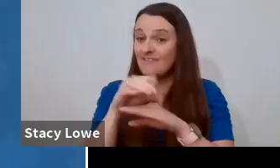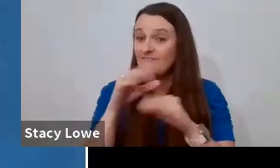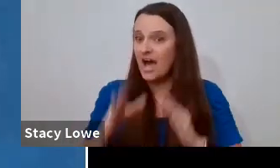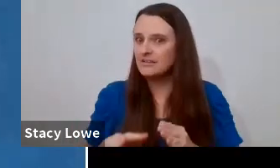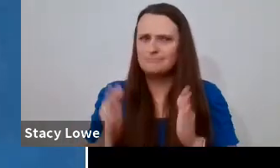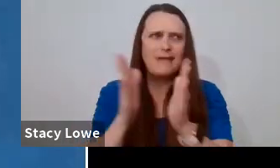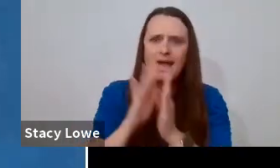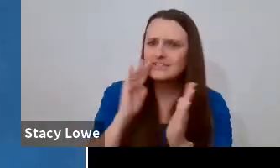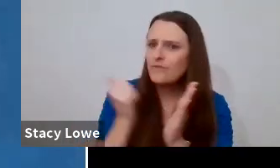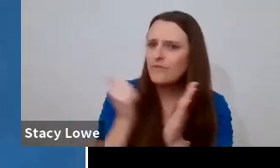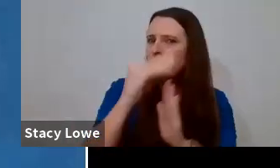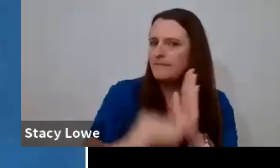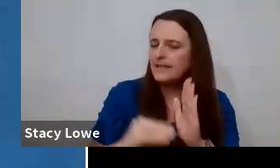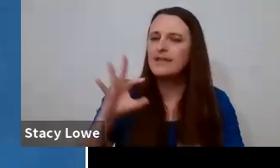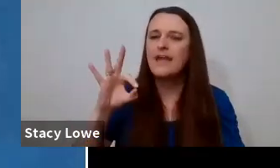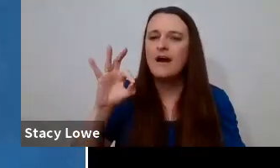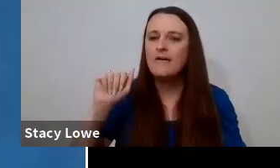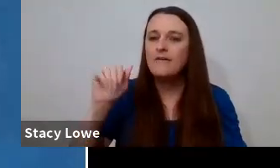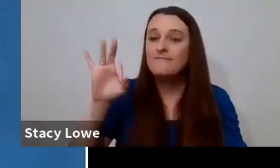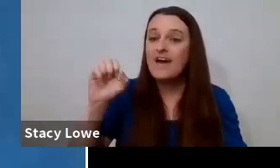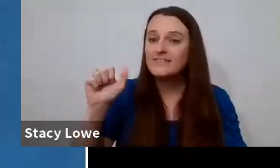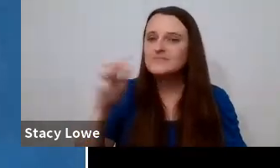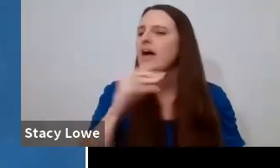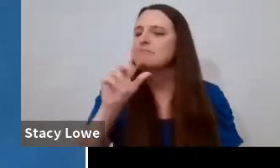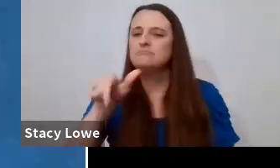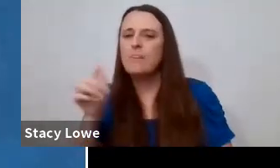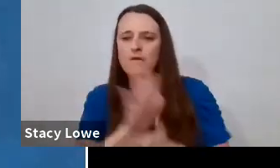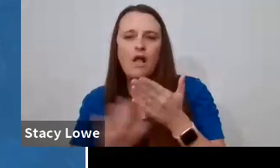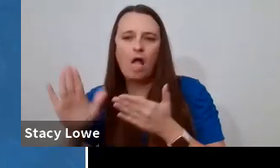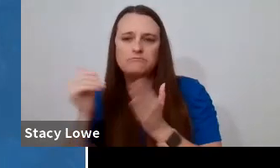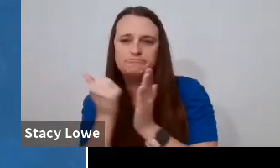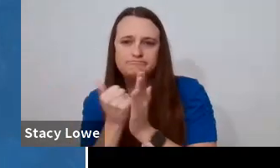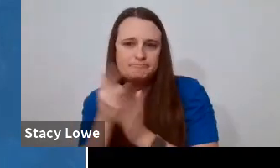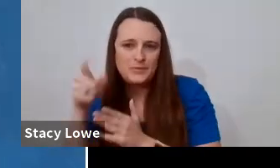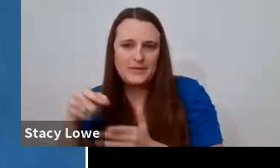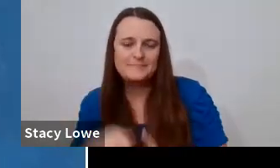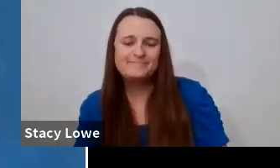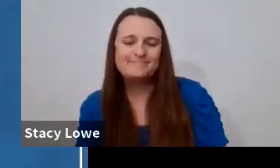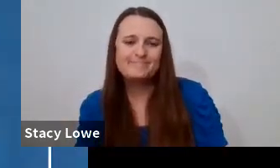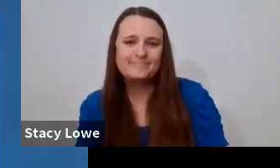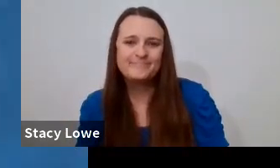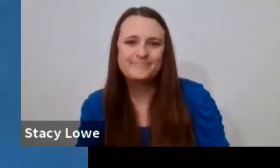FAFSA and other college assistance that is needed.